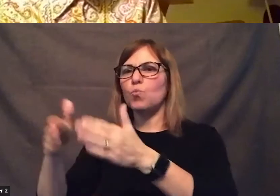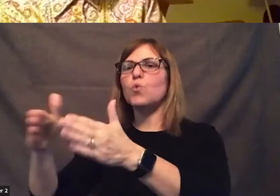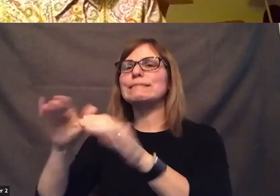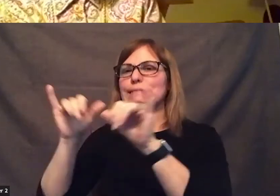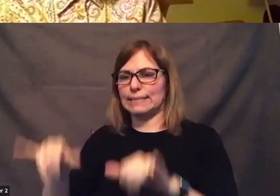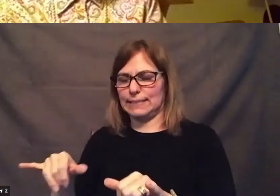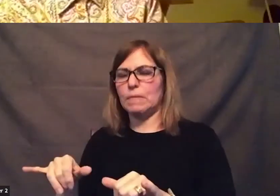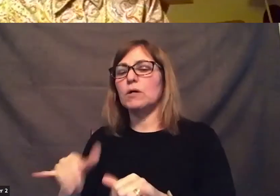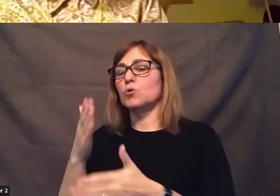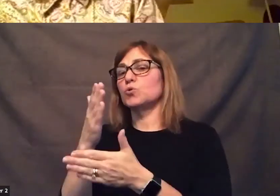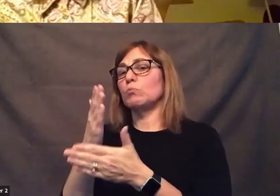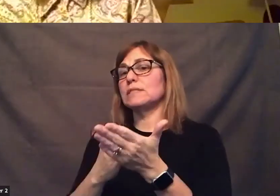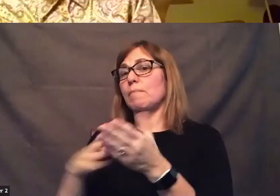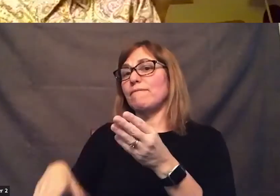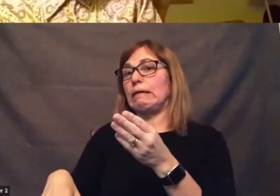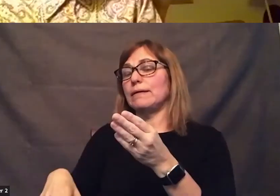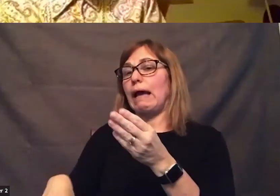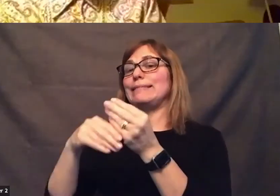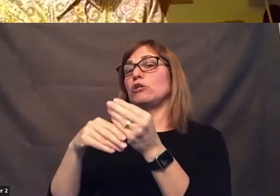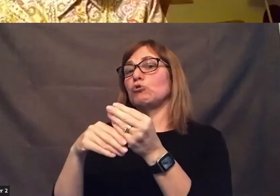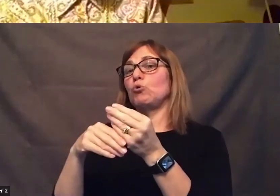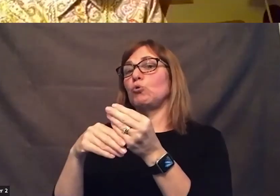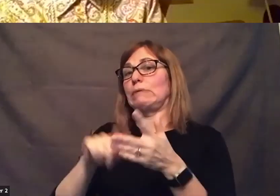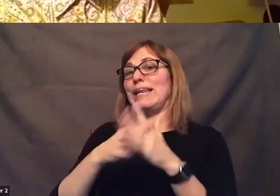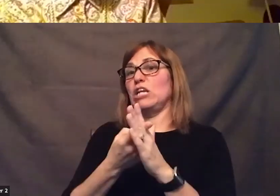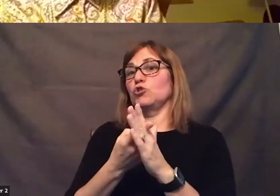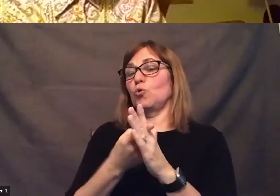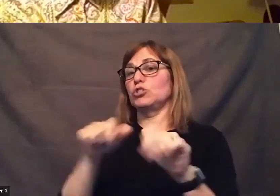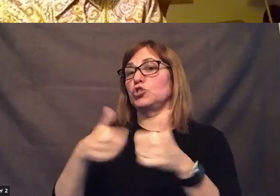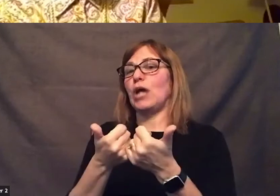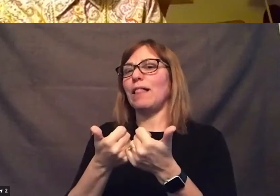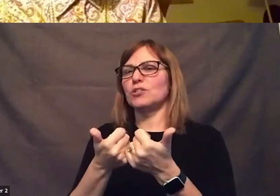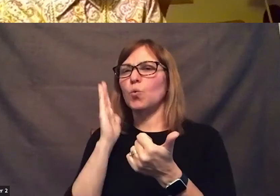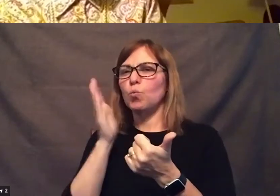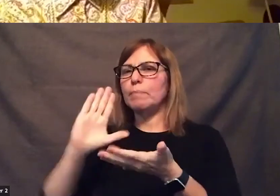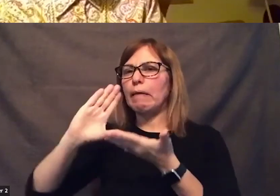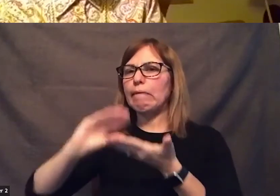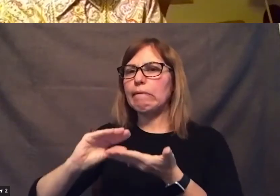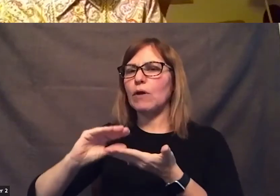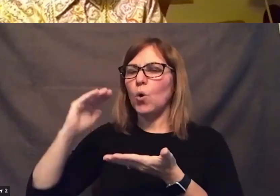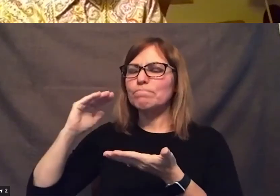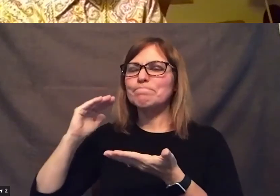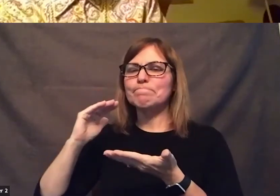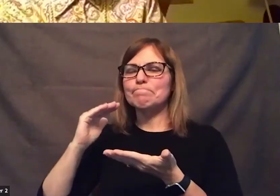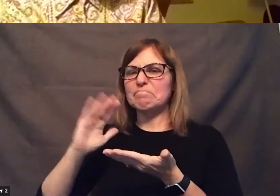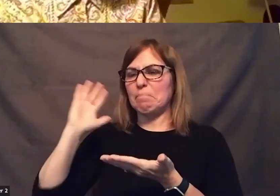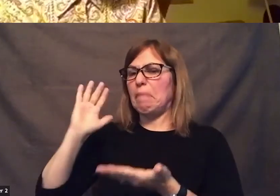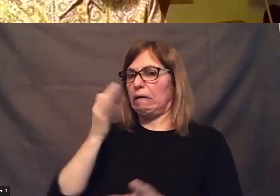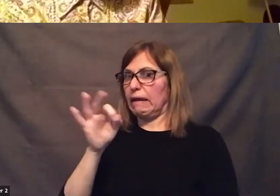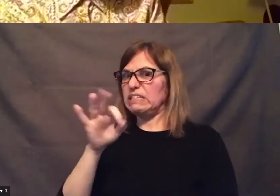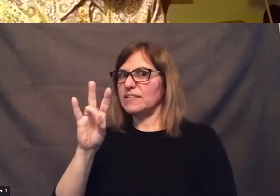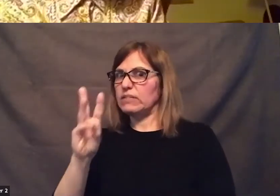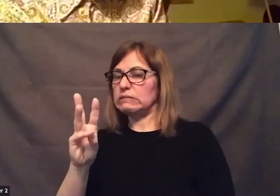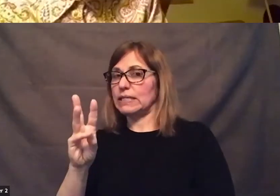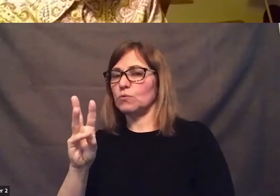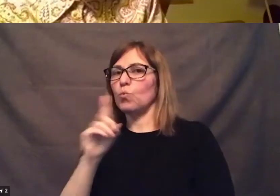initial challenges that Holly talked about were to have been mitigated or addressed as far back as 1976, including